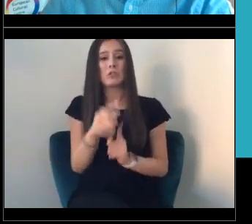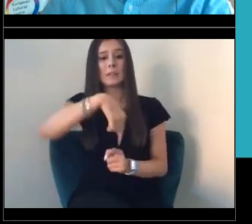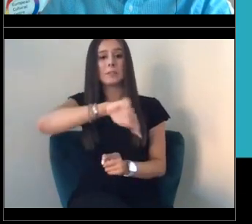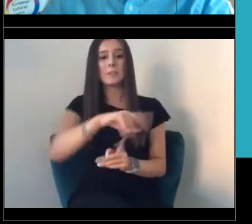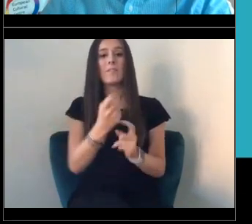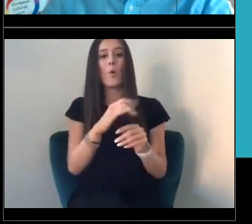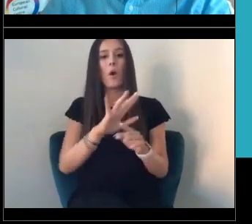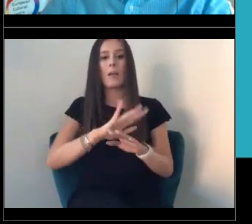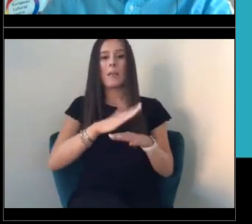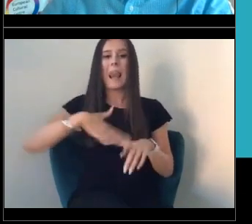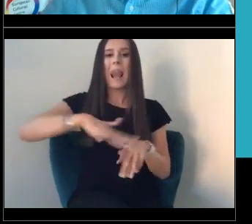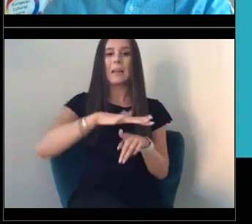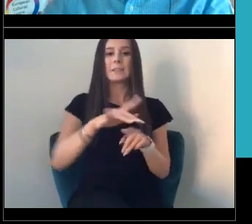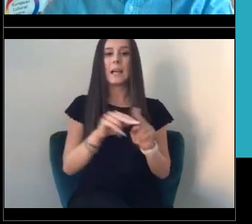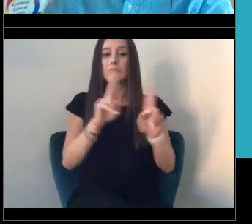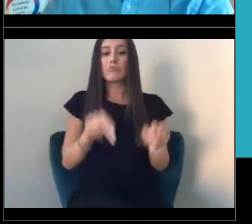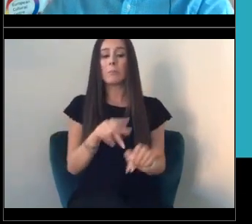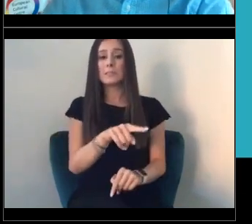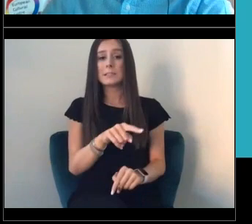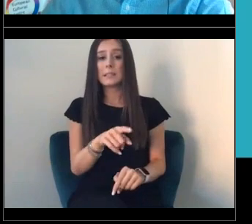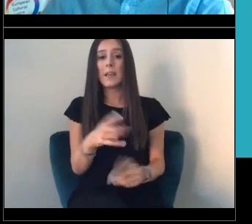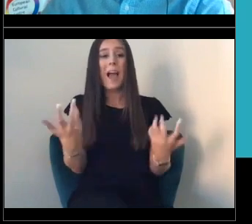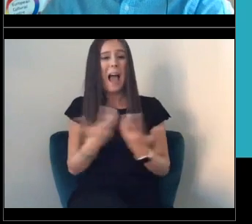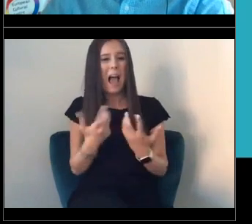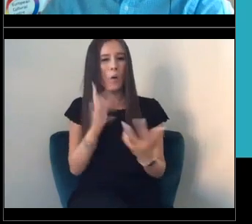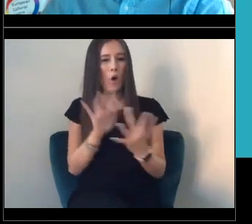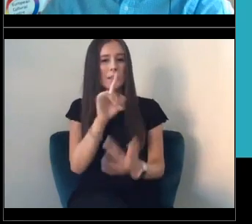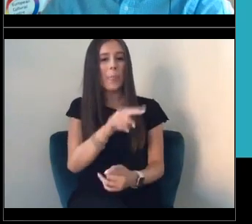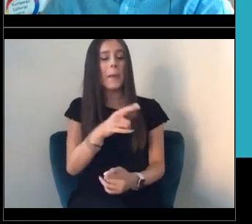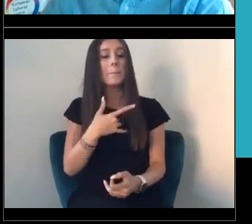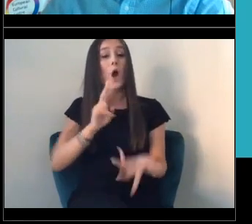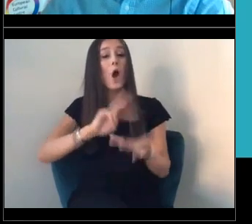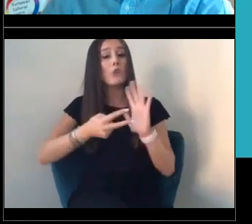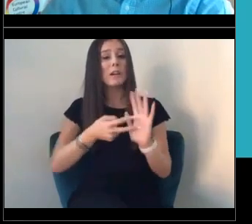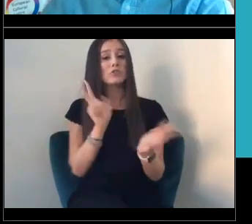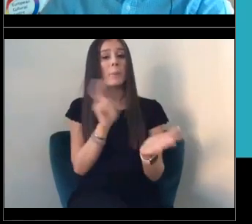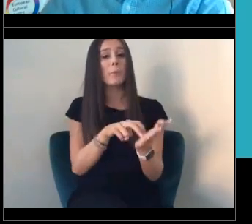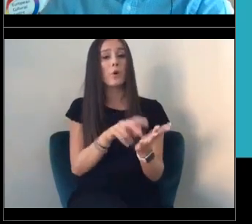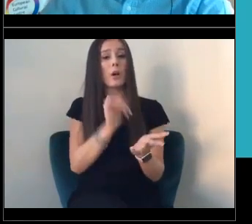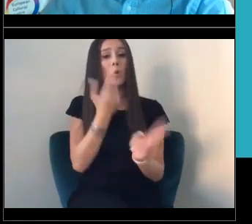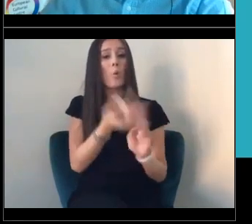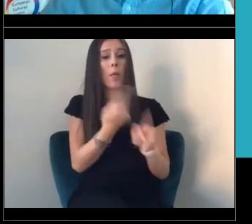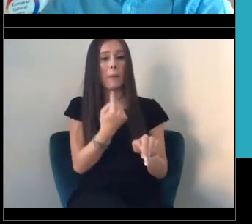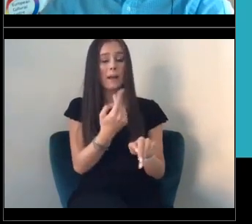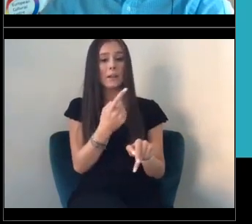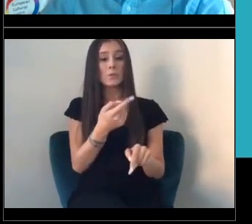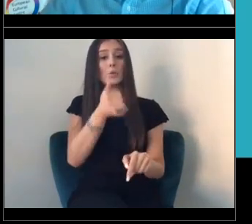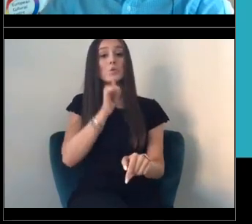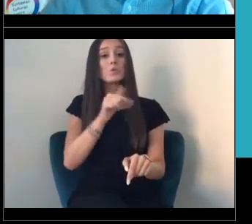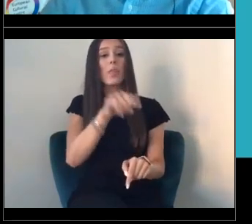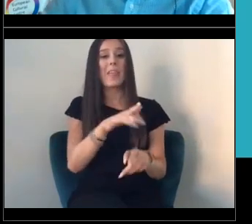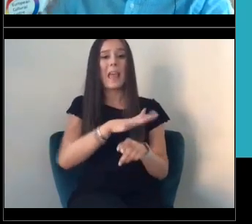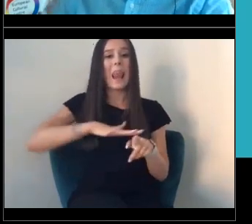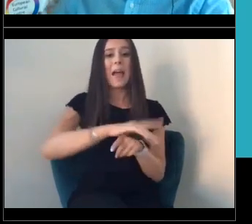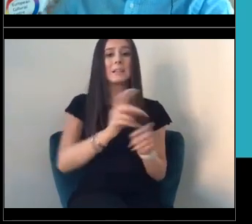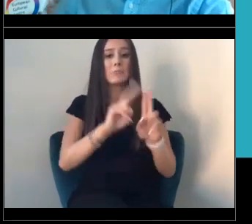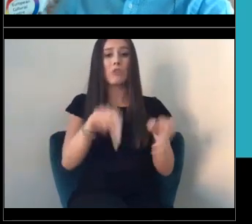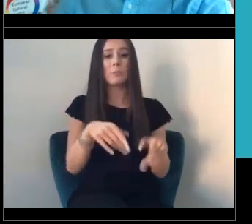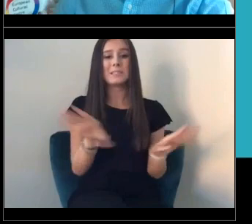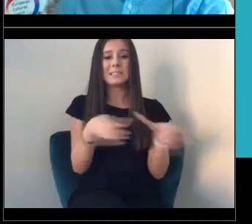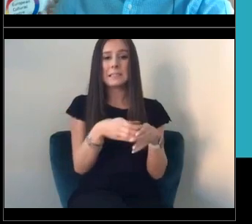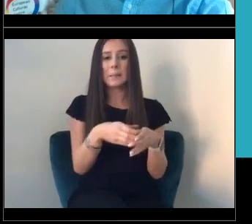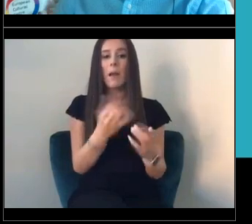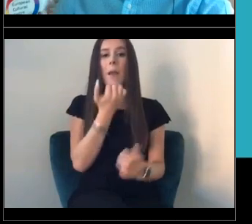property, and they can do that simply by arranging a call back by ringing one of the land and property team on